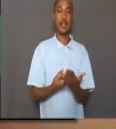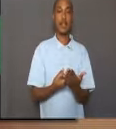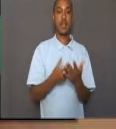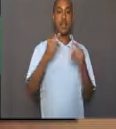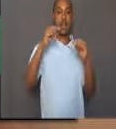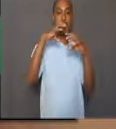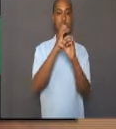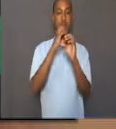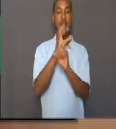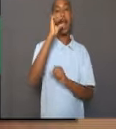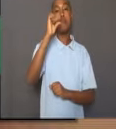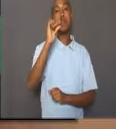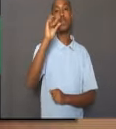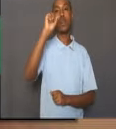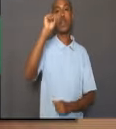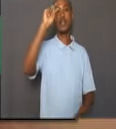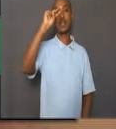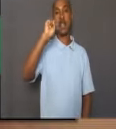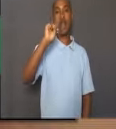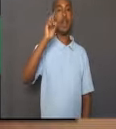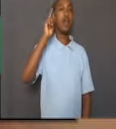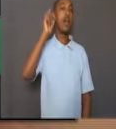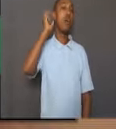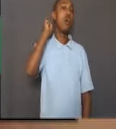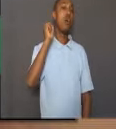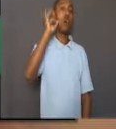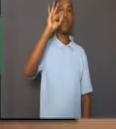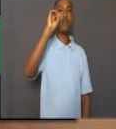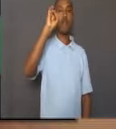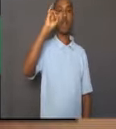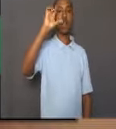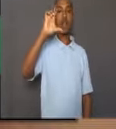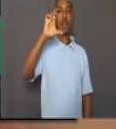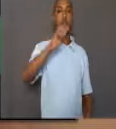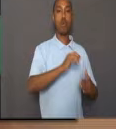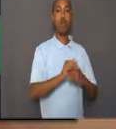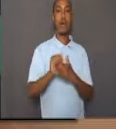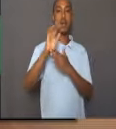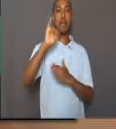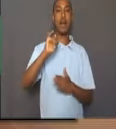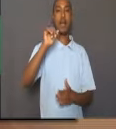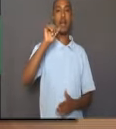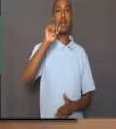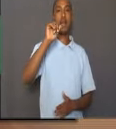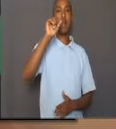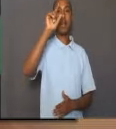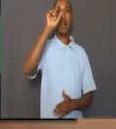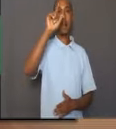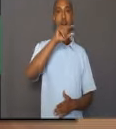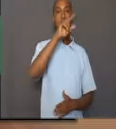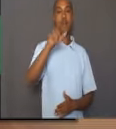a piece of thin gold foil was bombarded with alpha particles, which